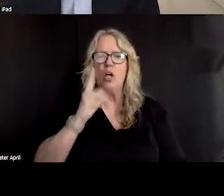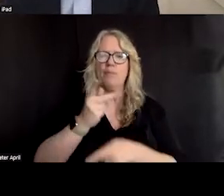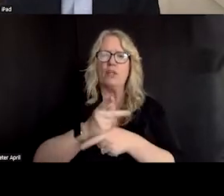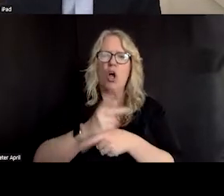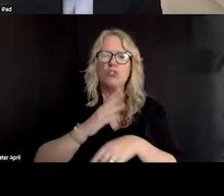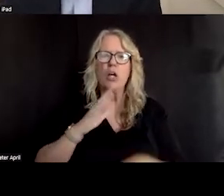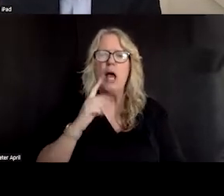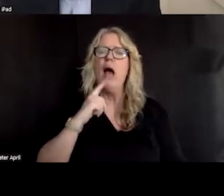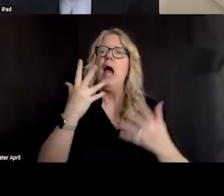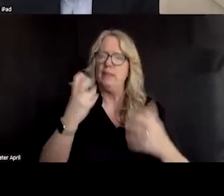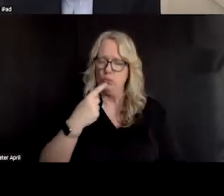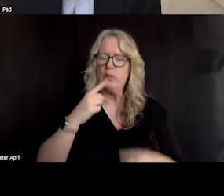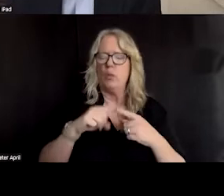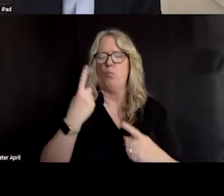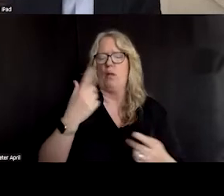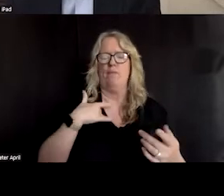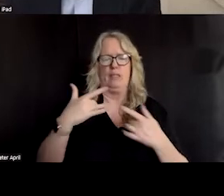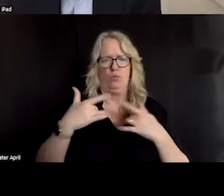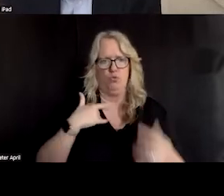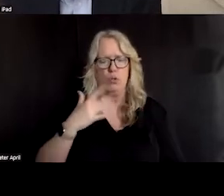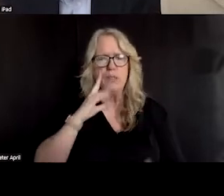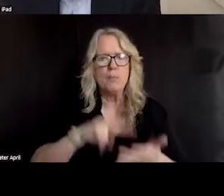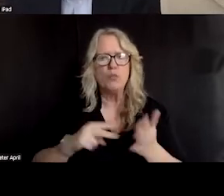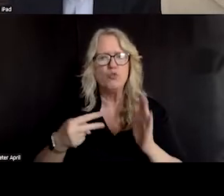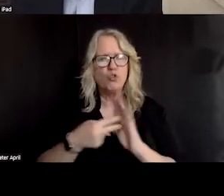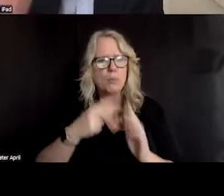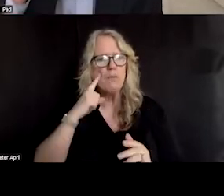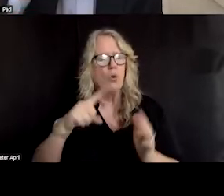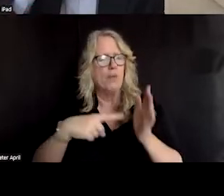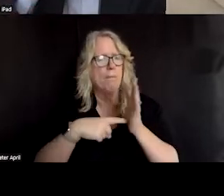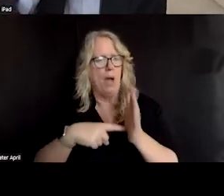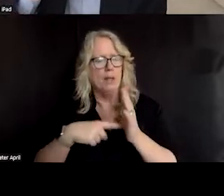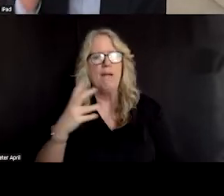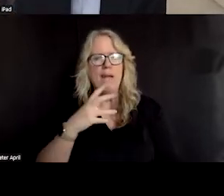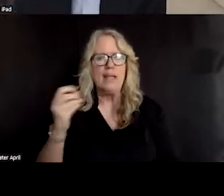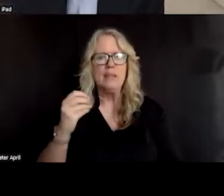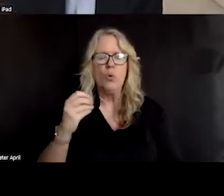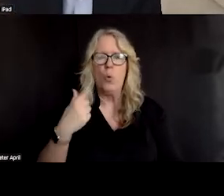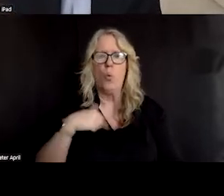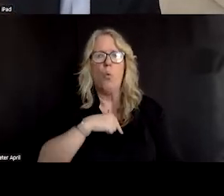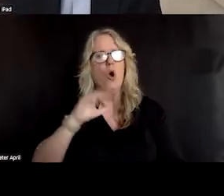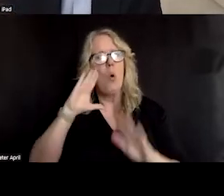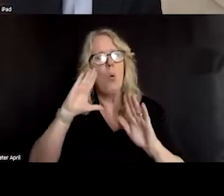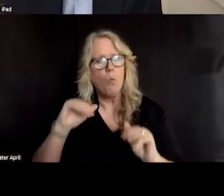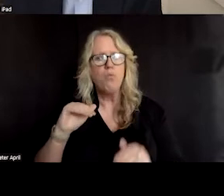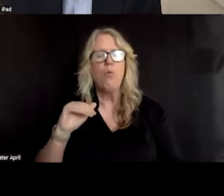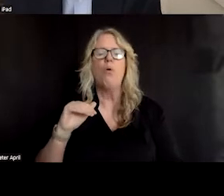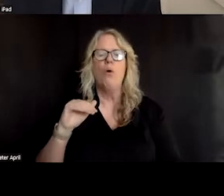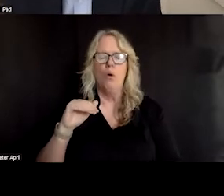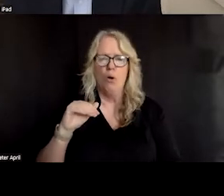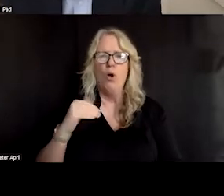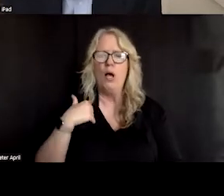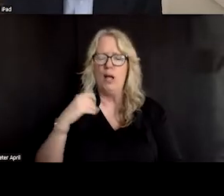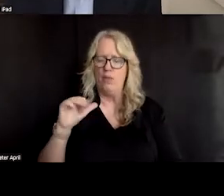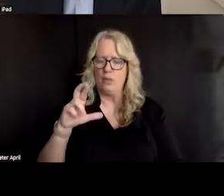did want to say that one of the concerns in terms of the modeling is that we're hopeful that